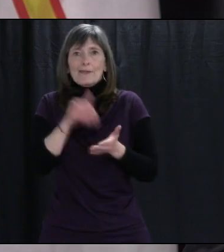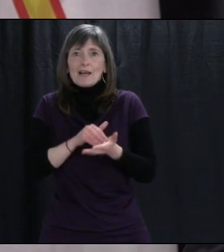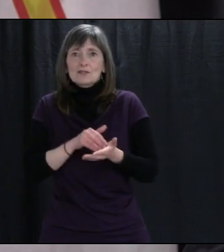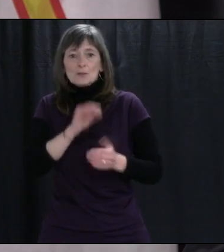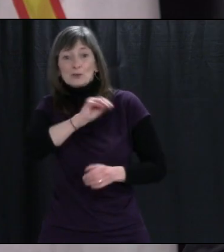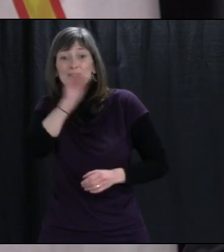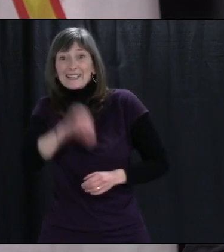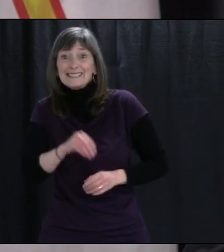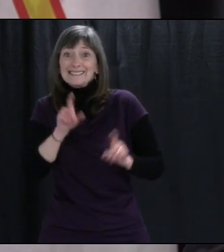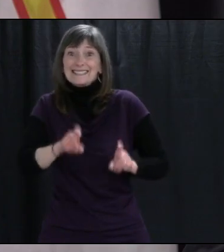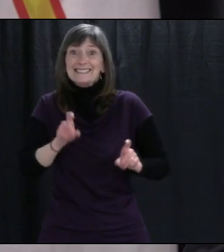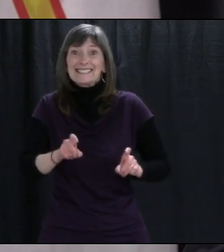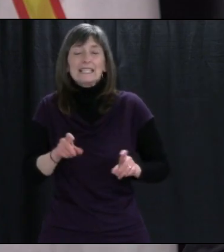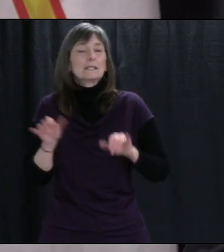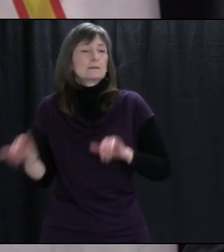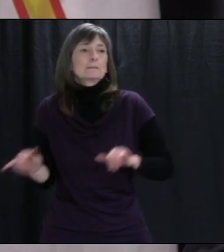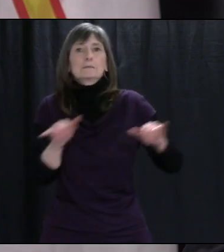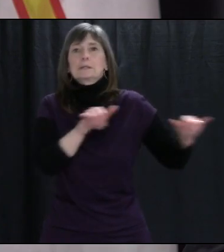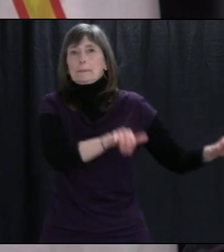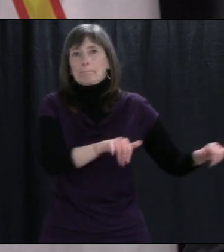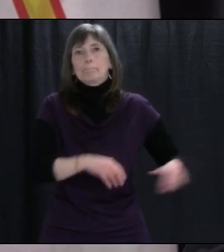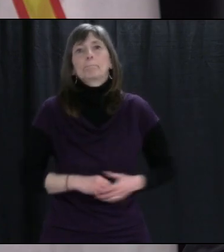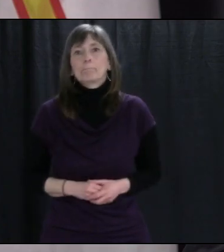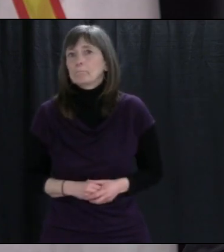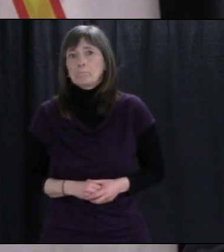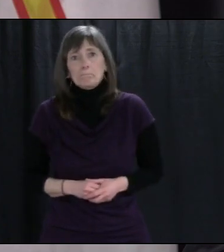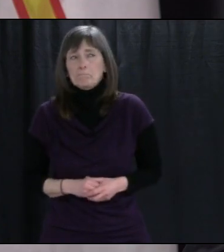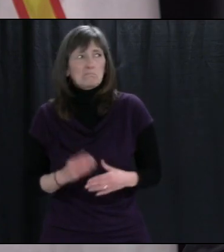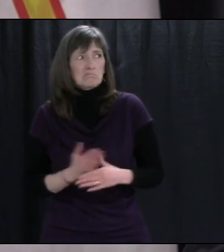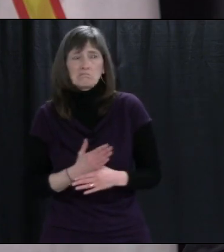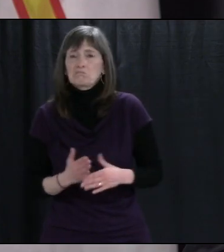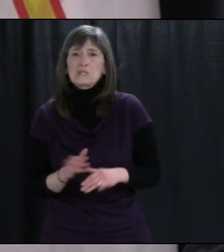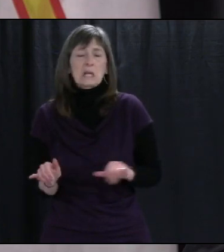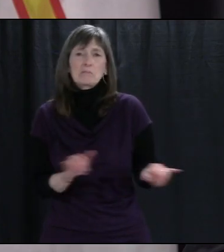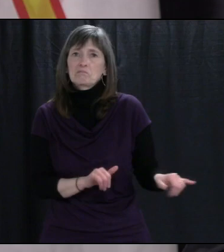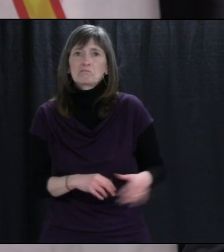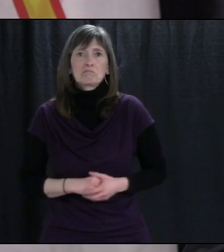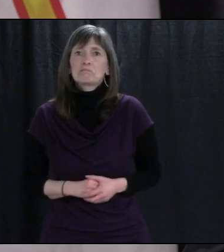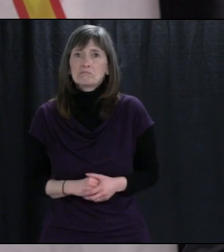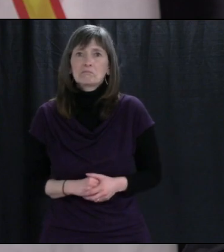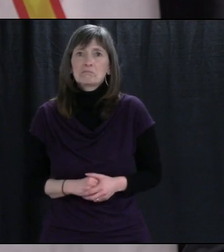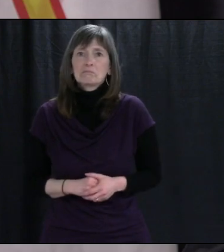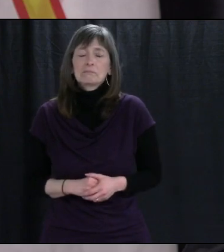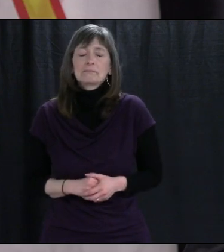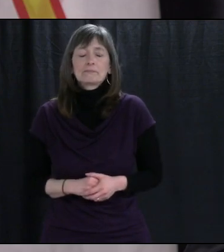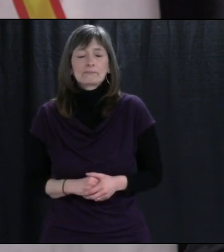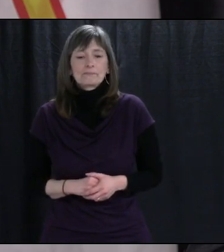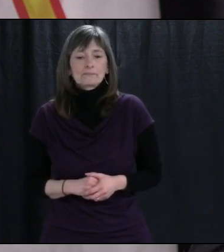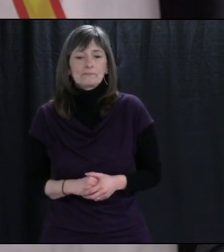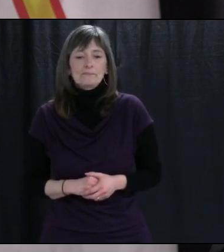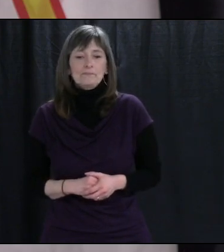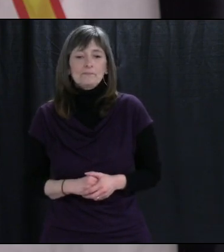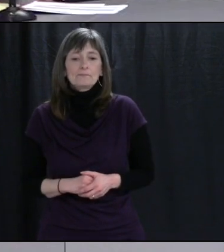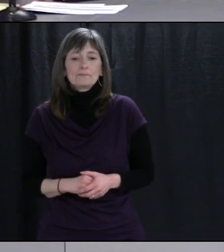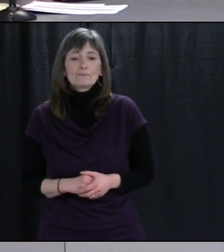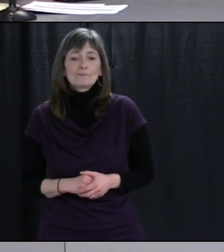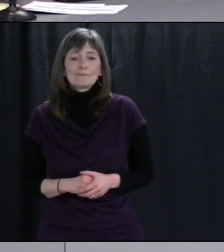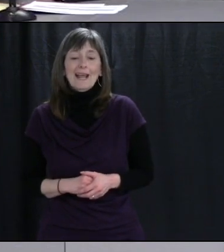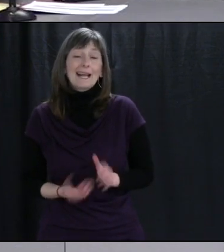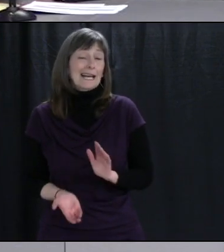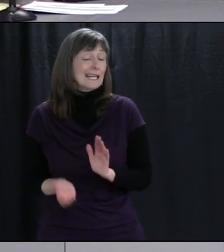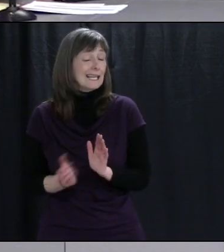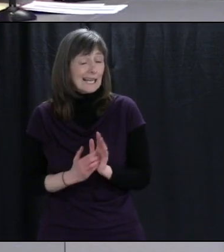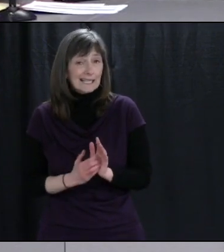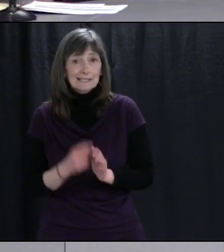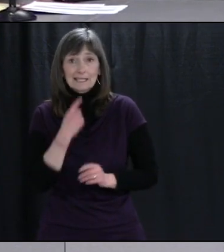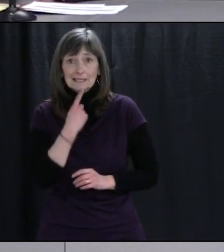based on the targeted testing that we're doing, we're well within the pack of what other jurisdictions are doing. The other piece I think it's worth reiterating, and I've said